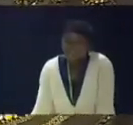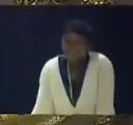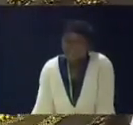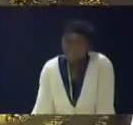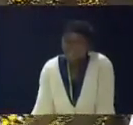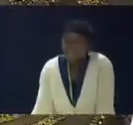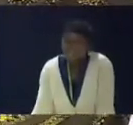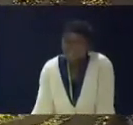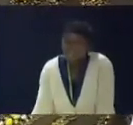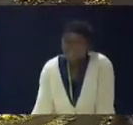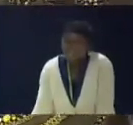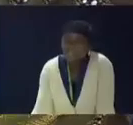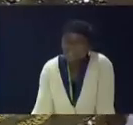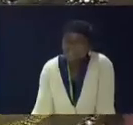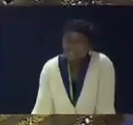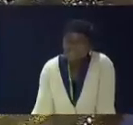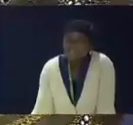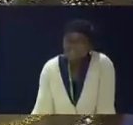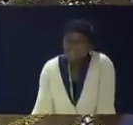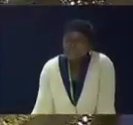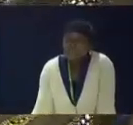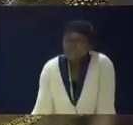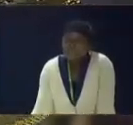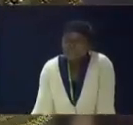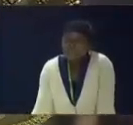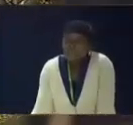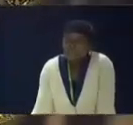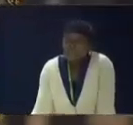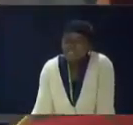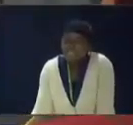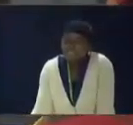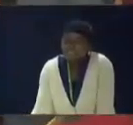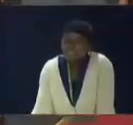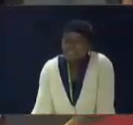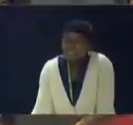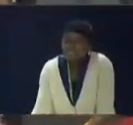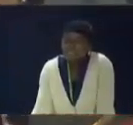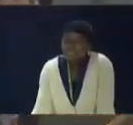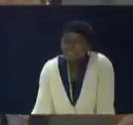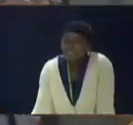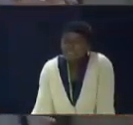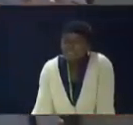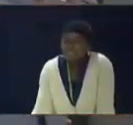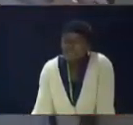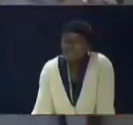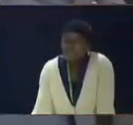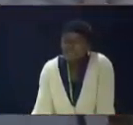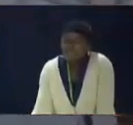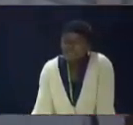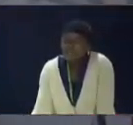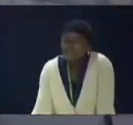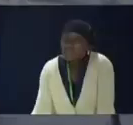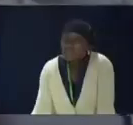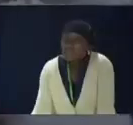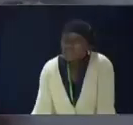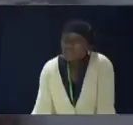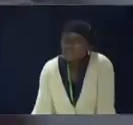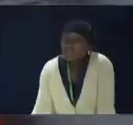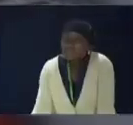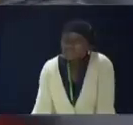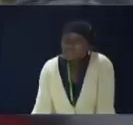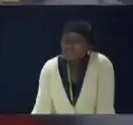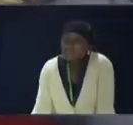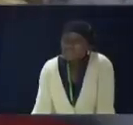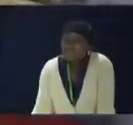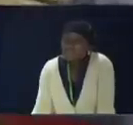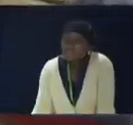Oh yes, Adeboye, it's just going to be well with you every day, every night.